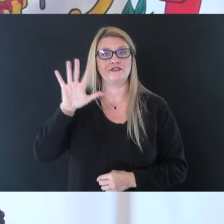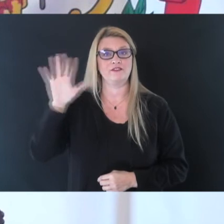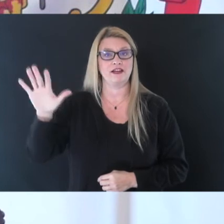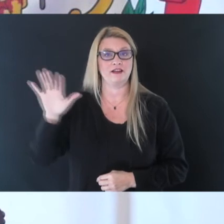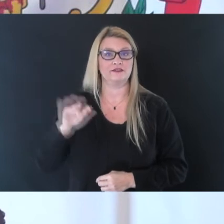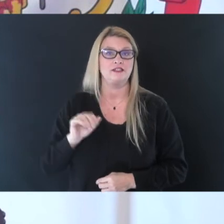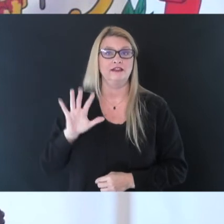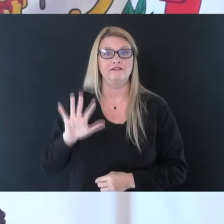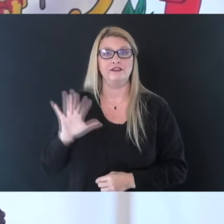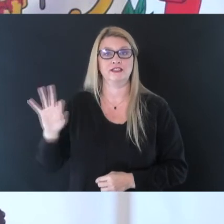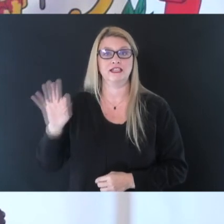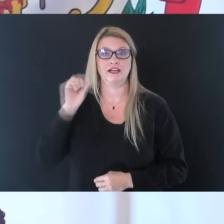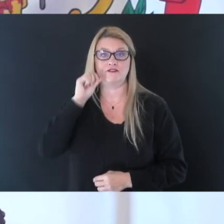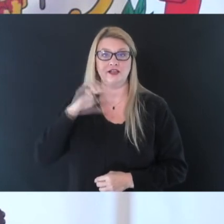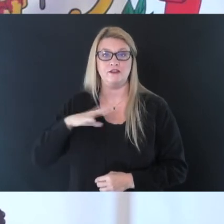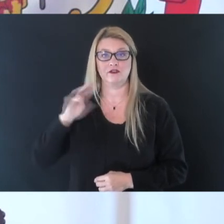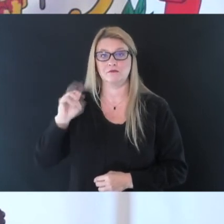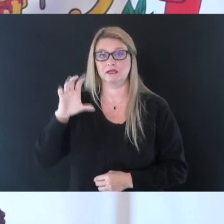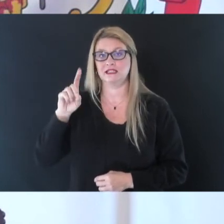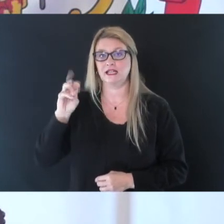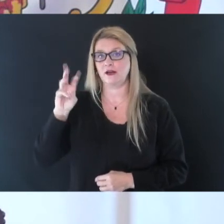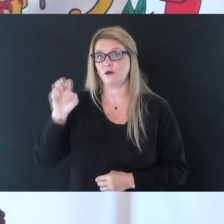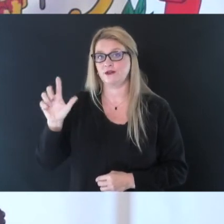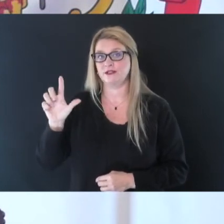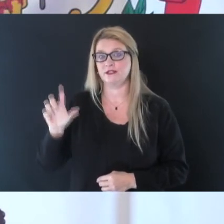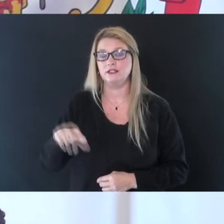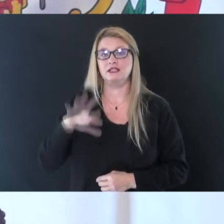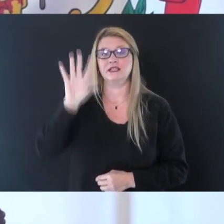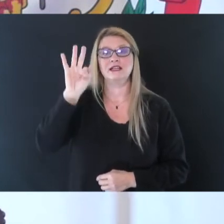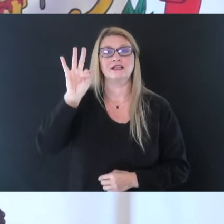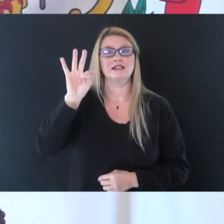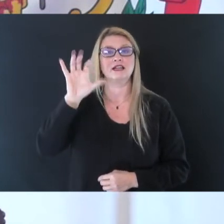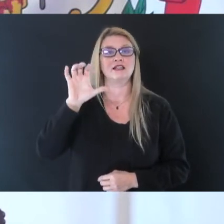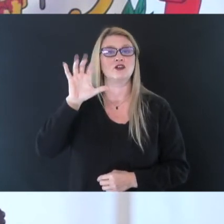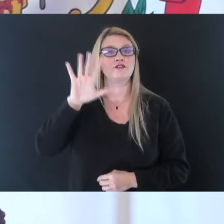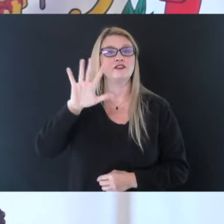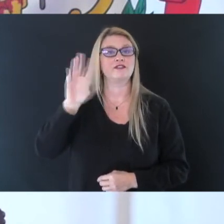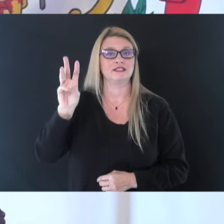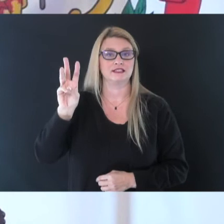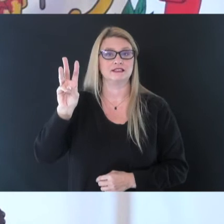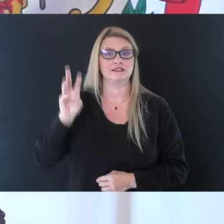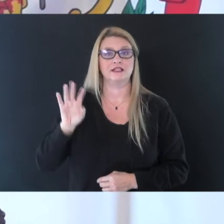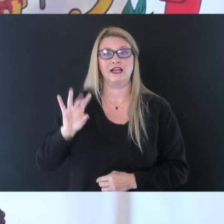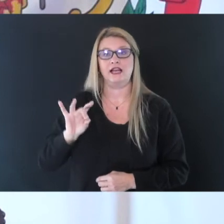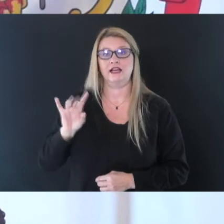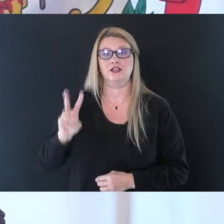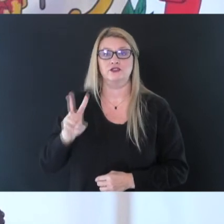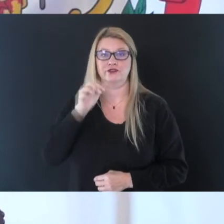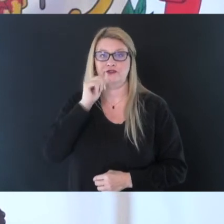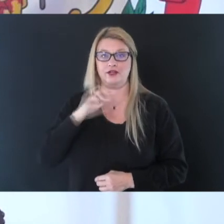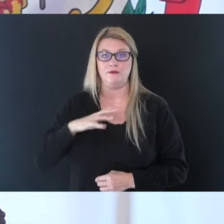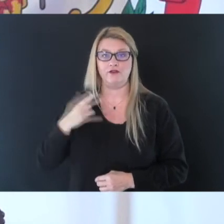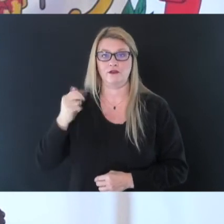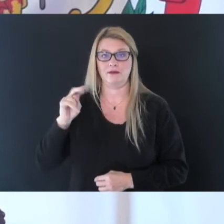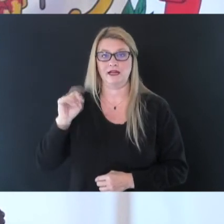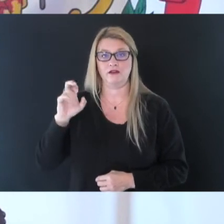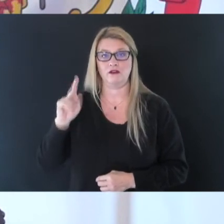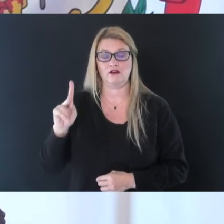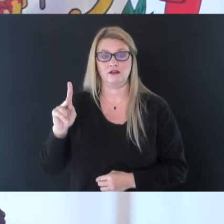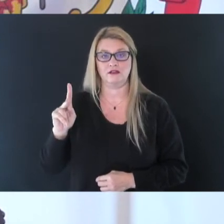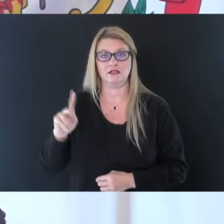is a 59-year-old female from McDowell County. Our 1956th death is an 82-year-old female from Hancock